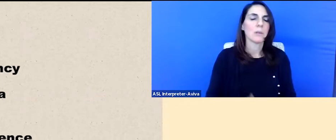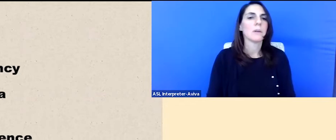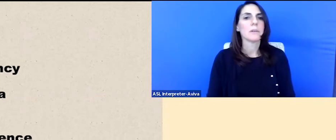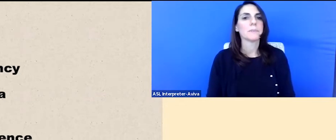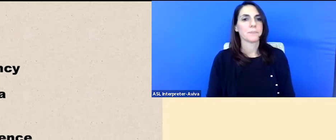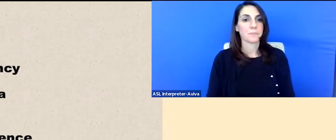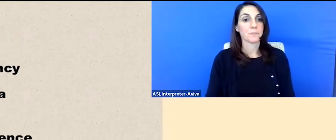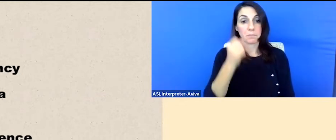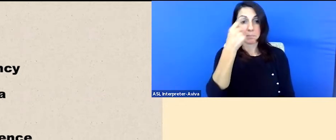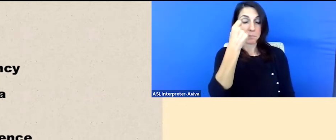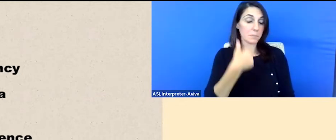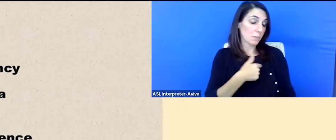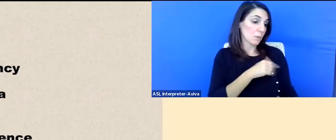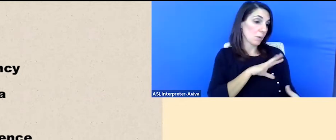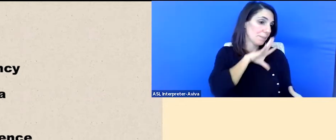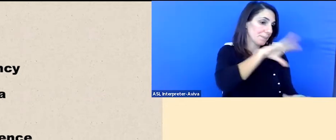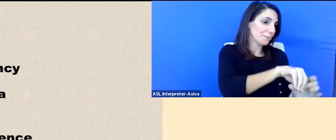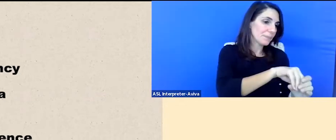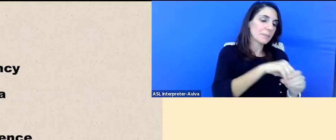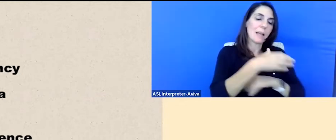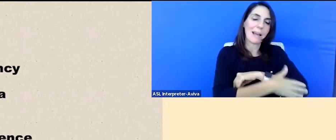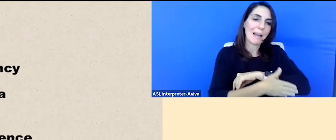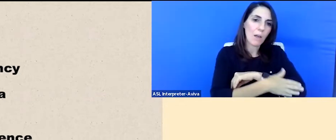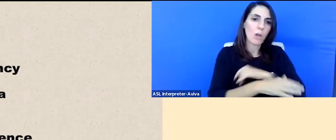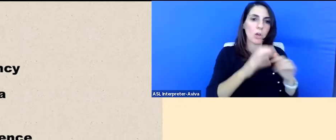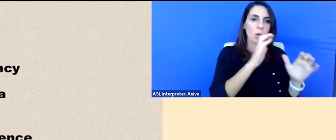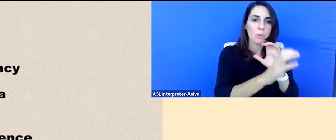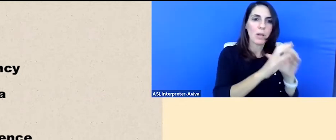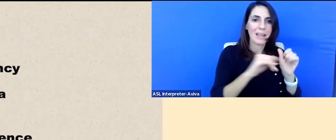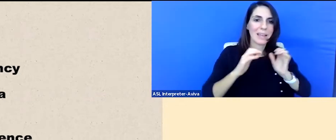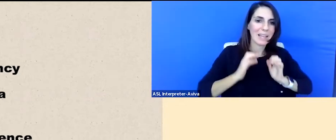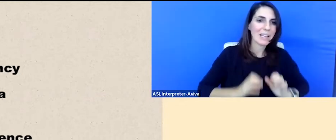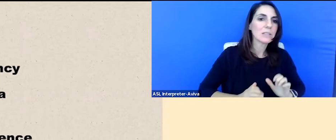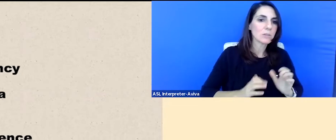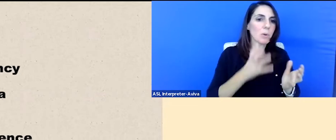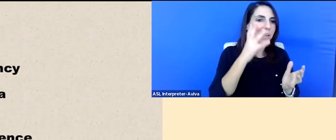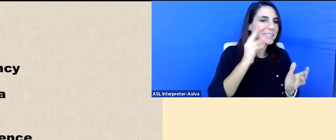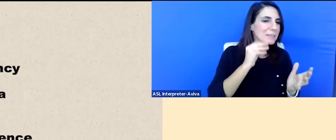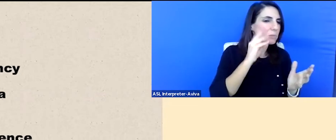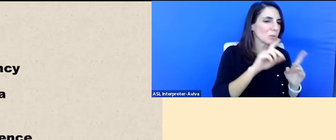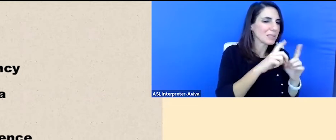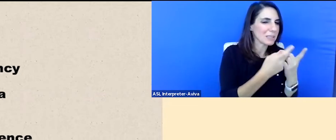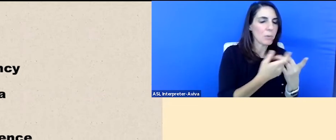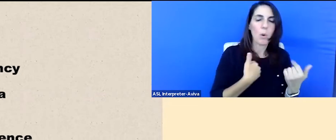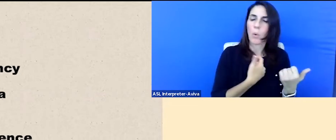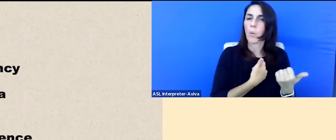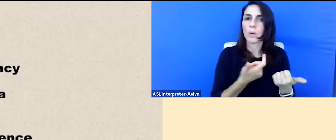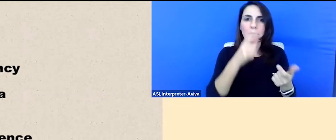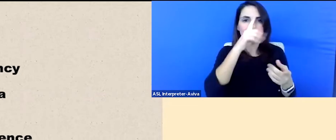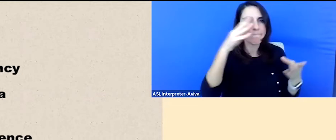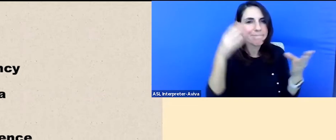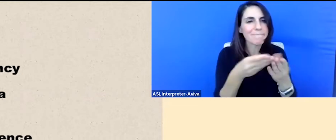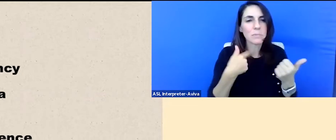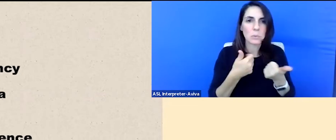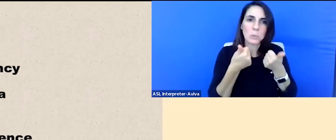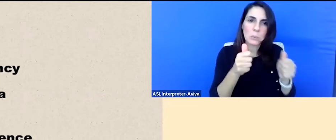part of the county's communications and customer experience department. And our focus is really to manage